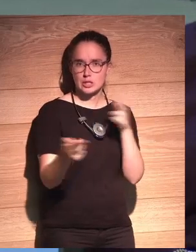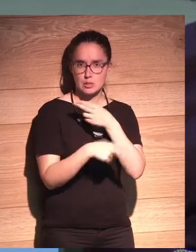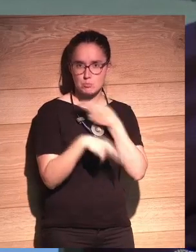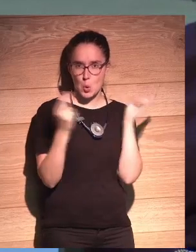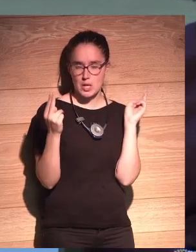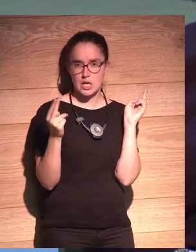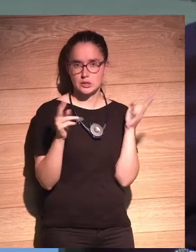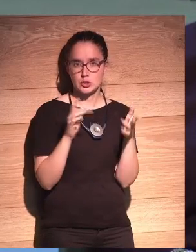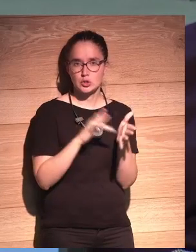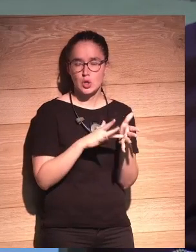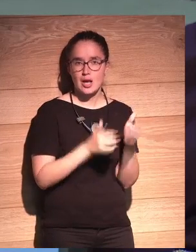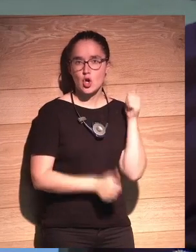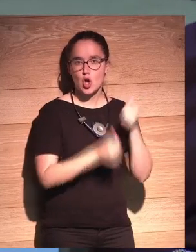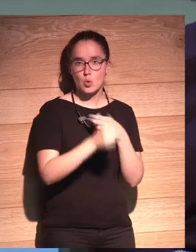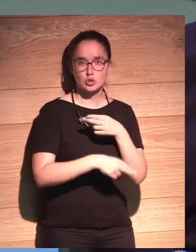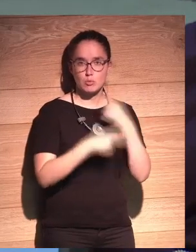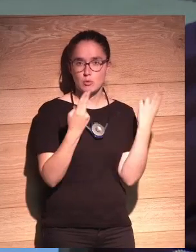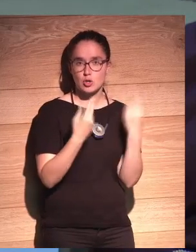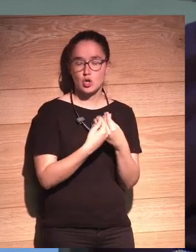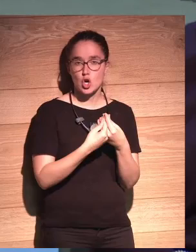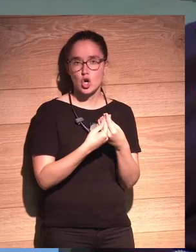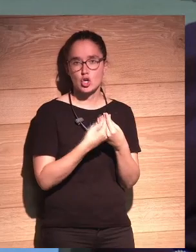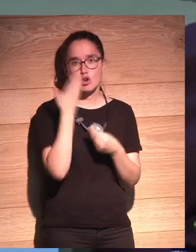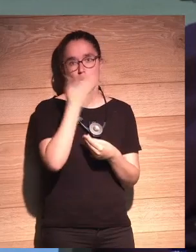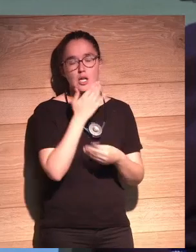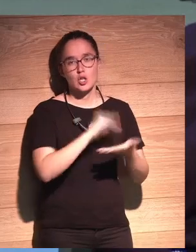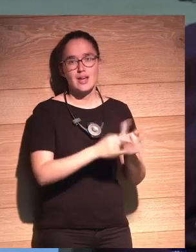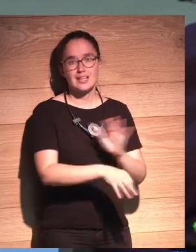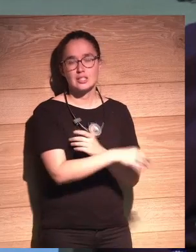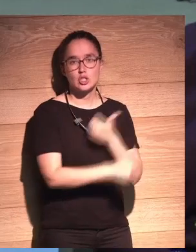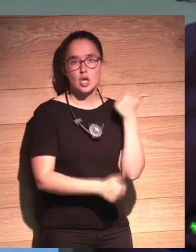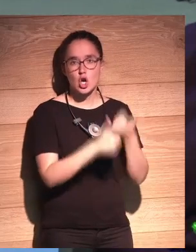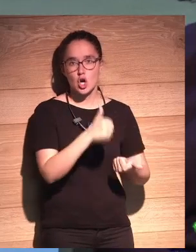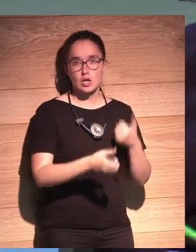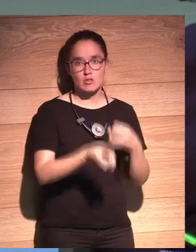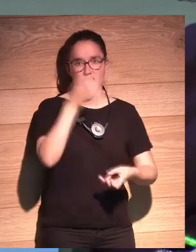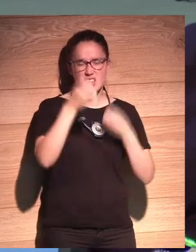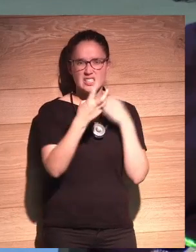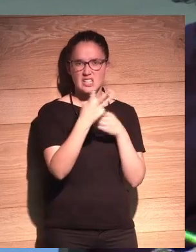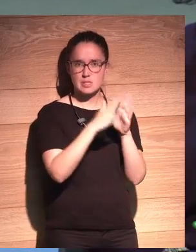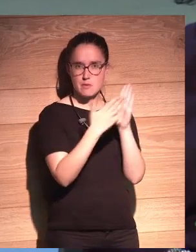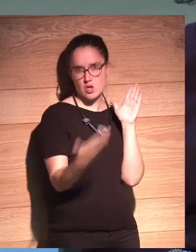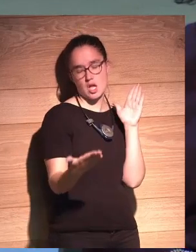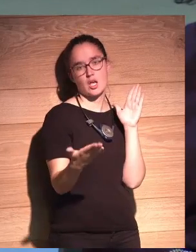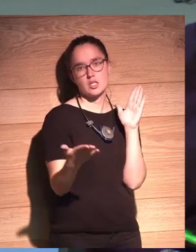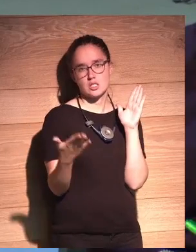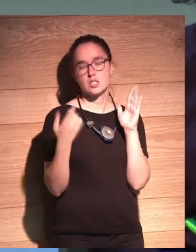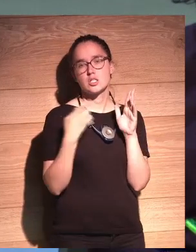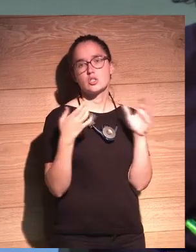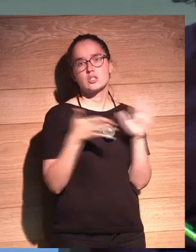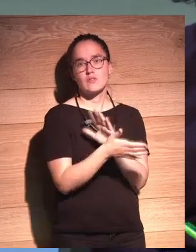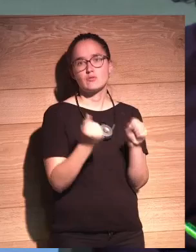We're talking about public libraries, for example. We have a public tender in the Association of Architects